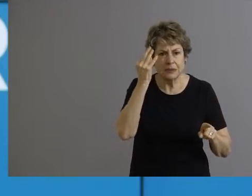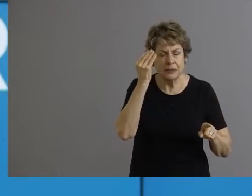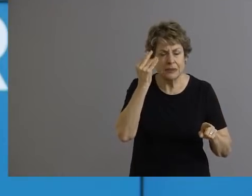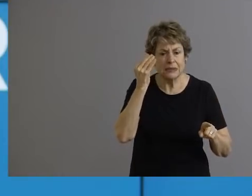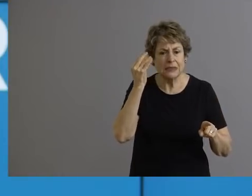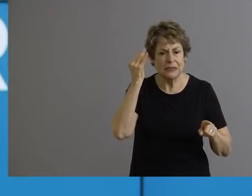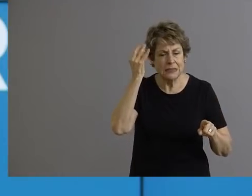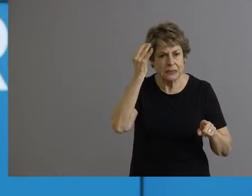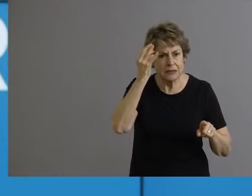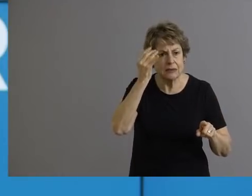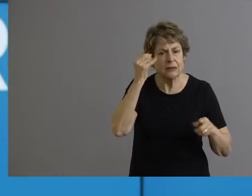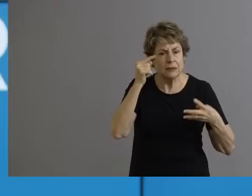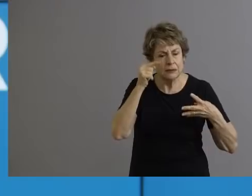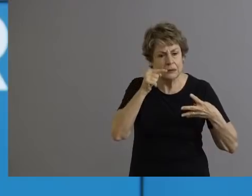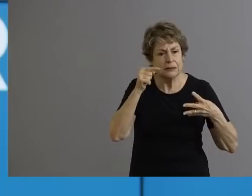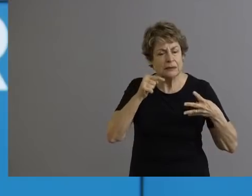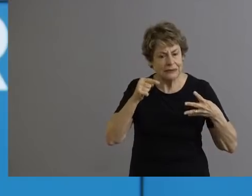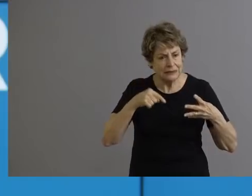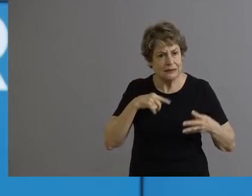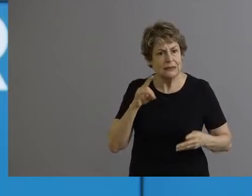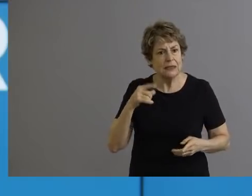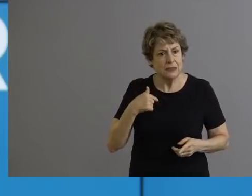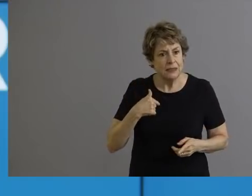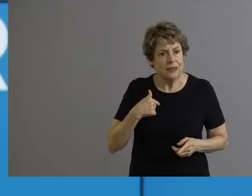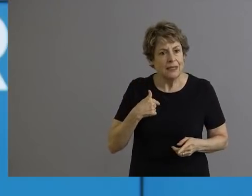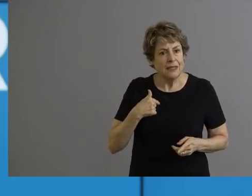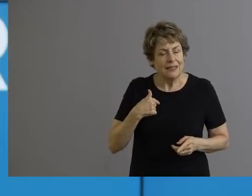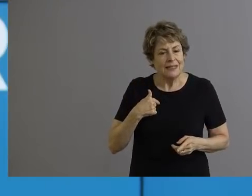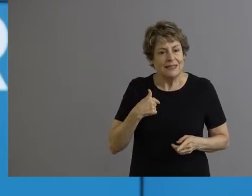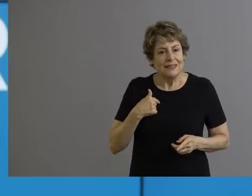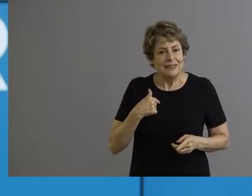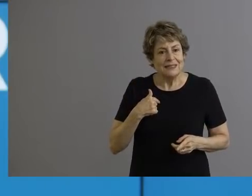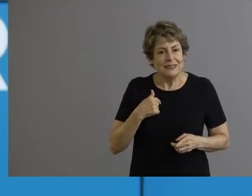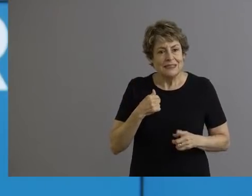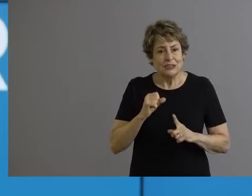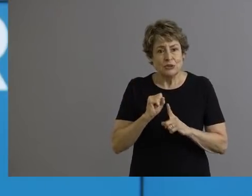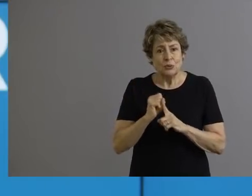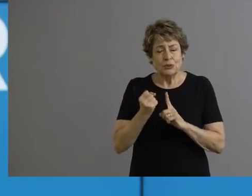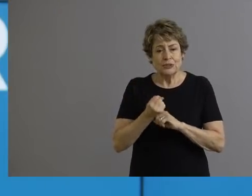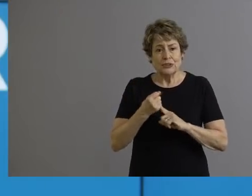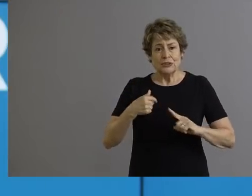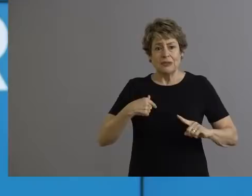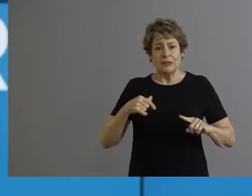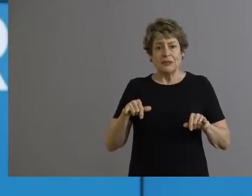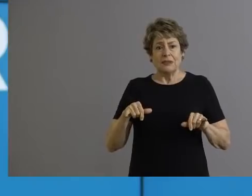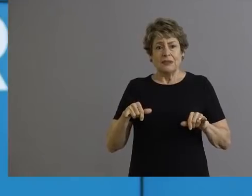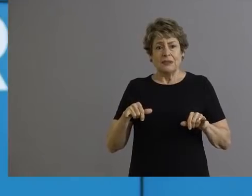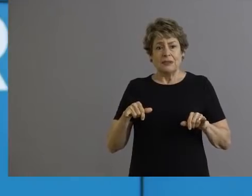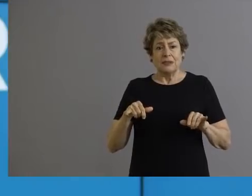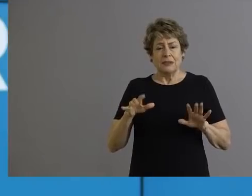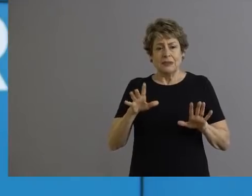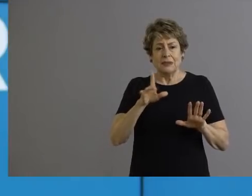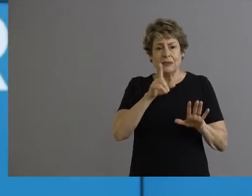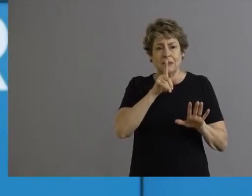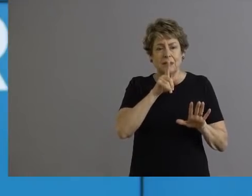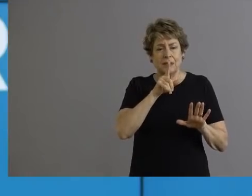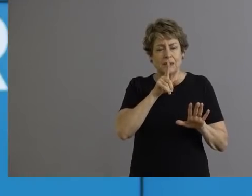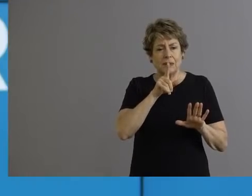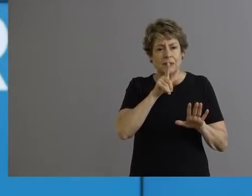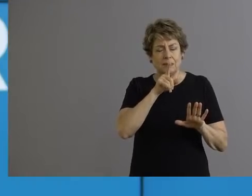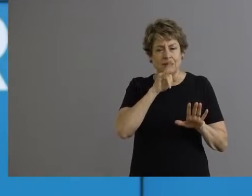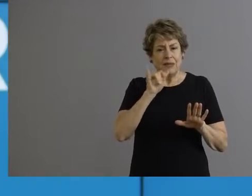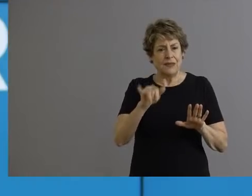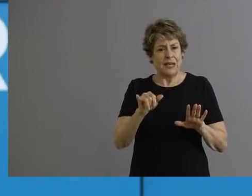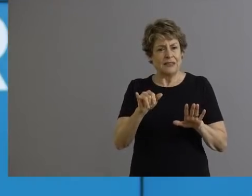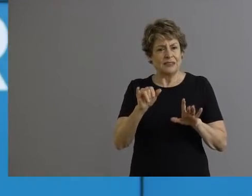the situation that we're in right now. We're seeing some results that reinforce that what